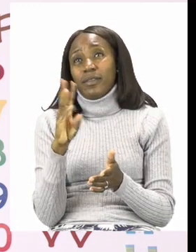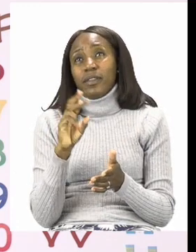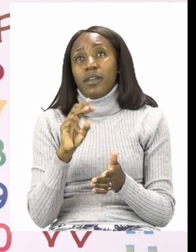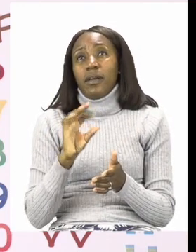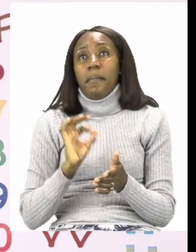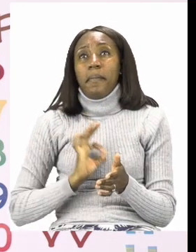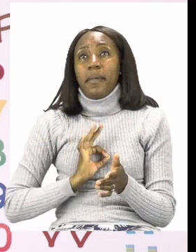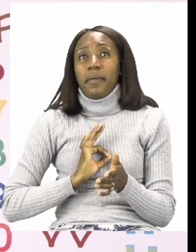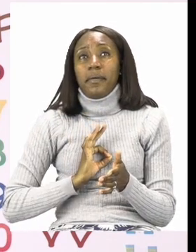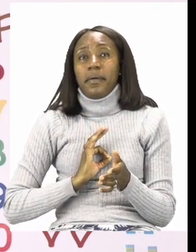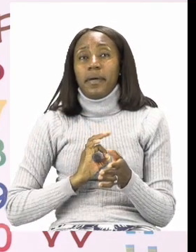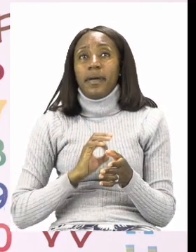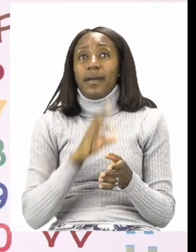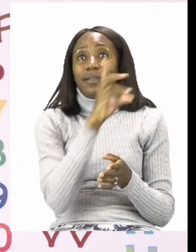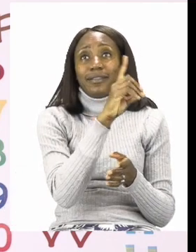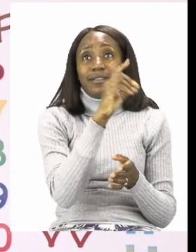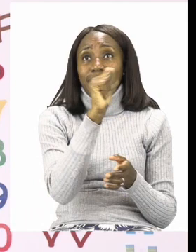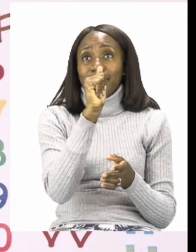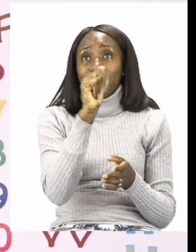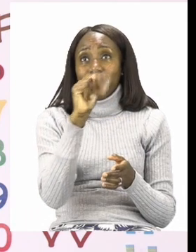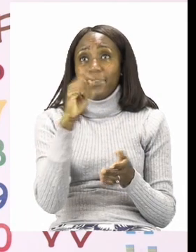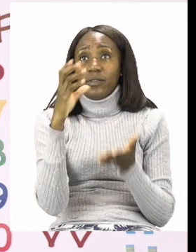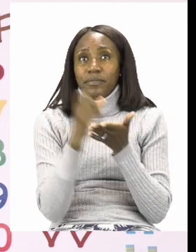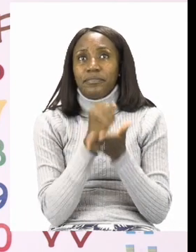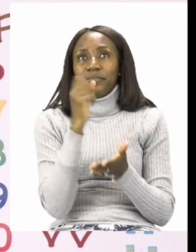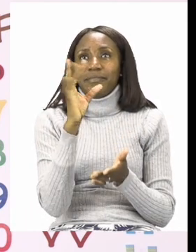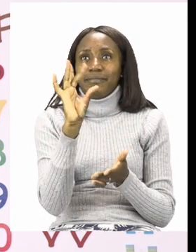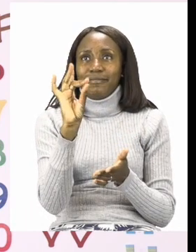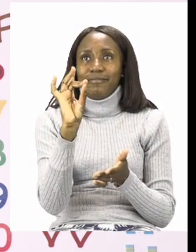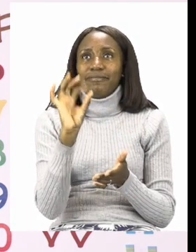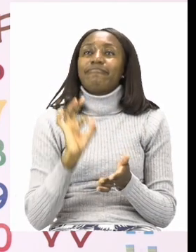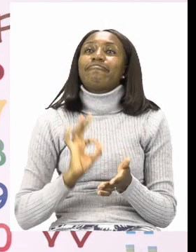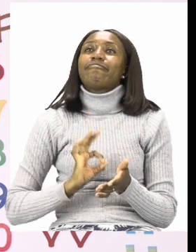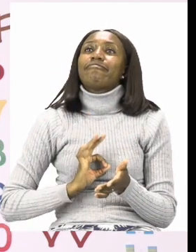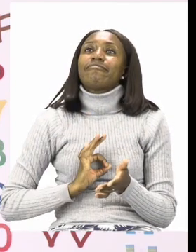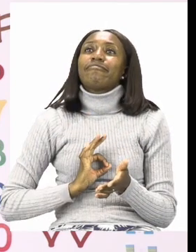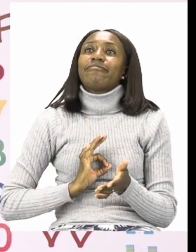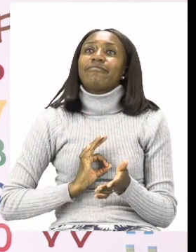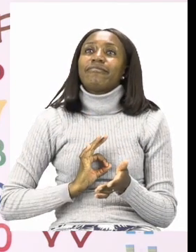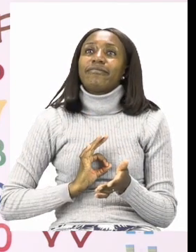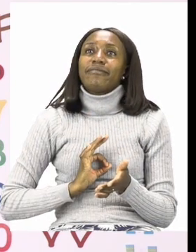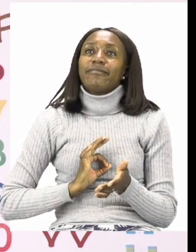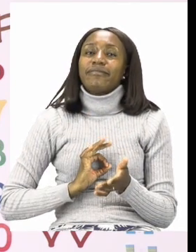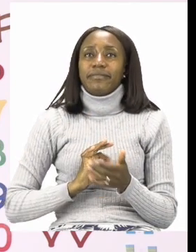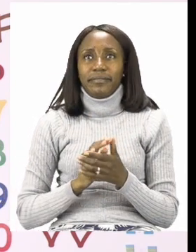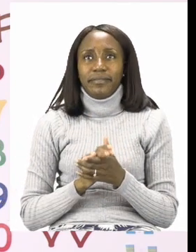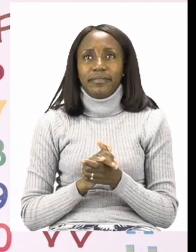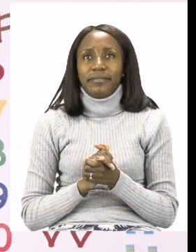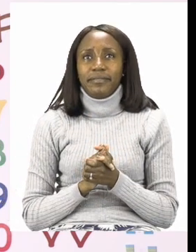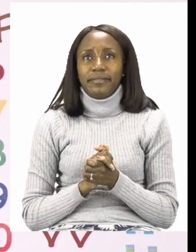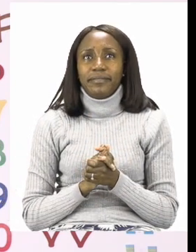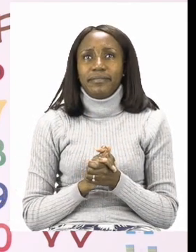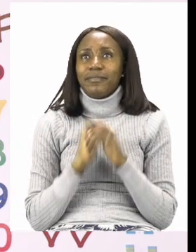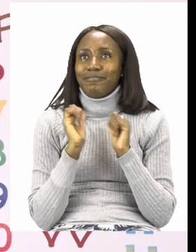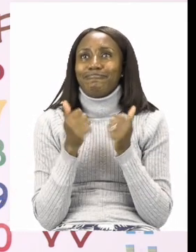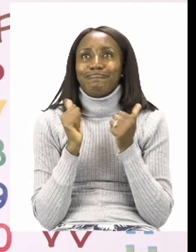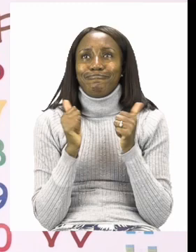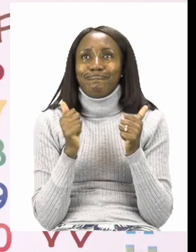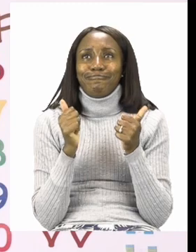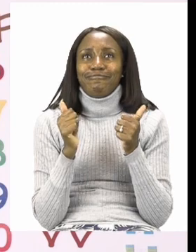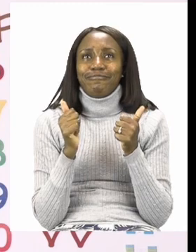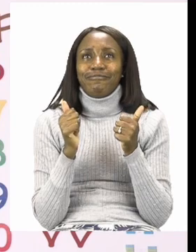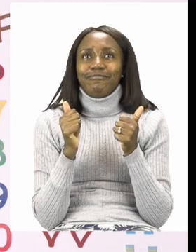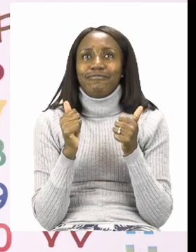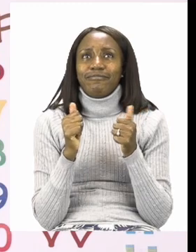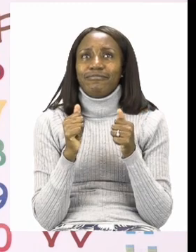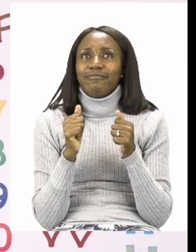medals. And Dan won 8 medals. Great job. Let's